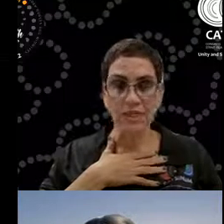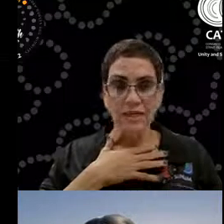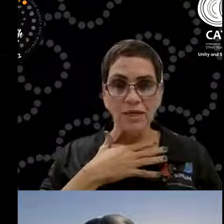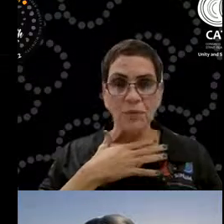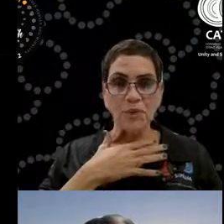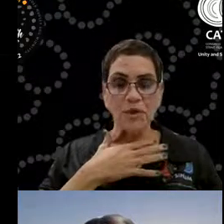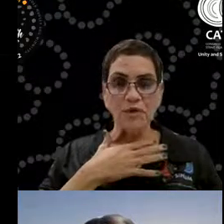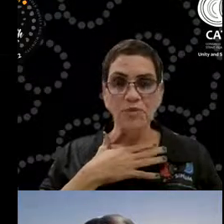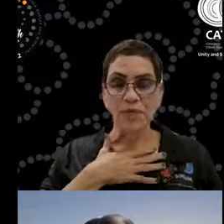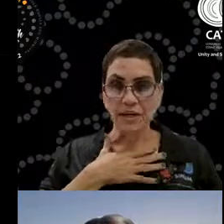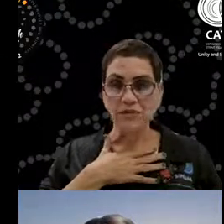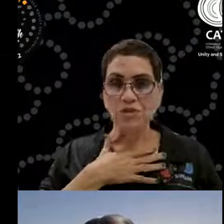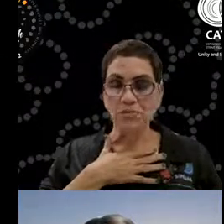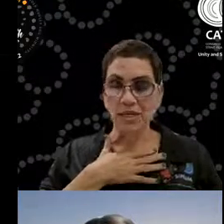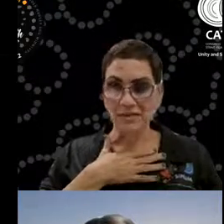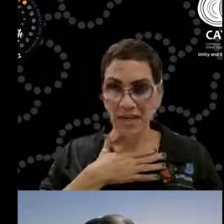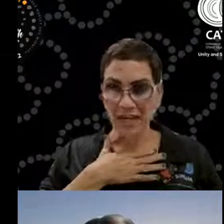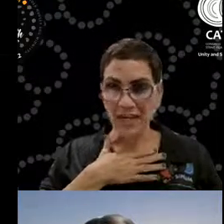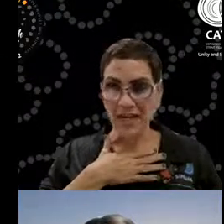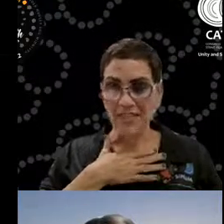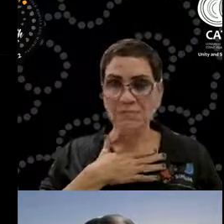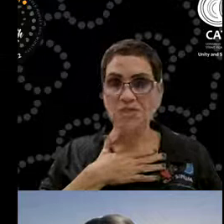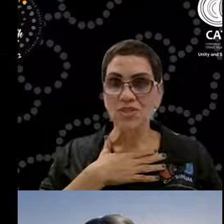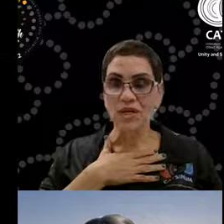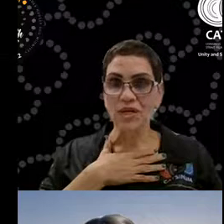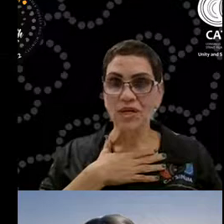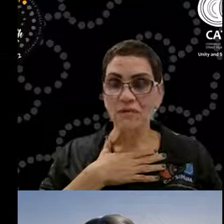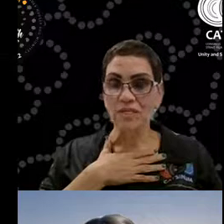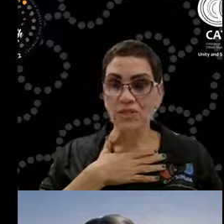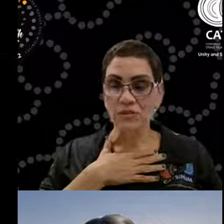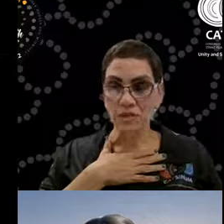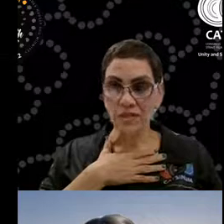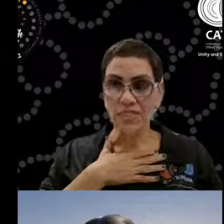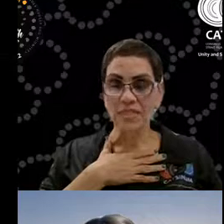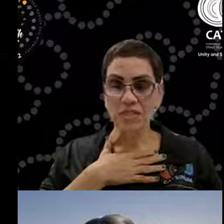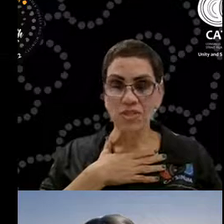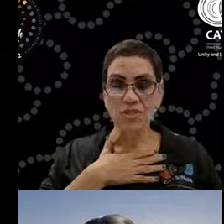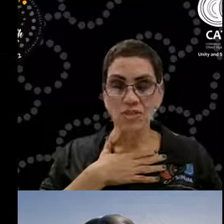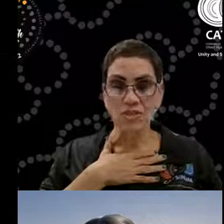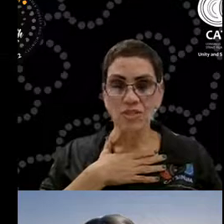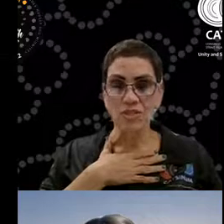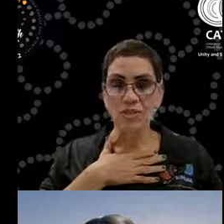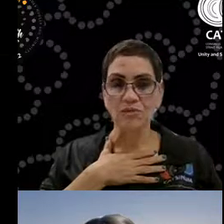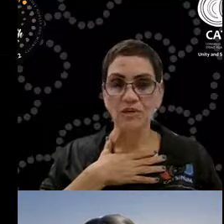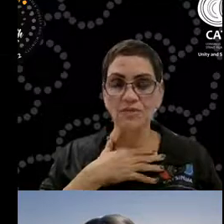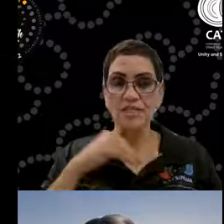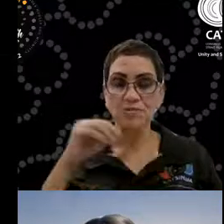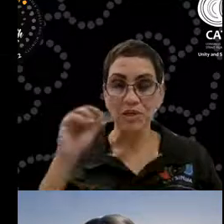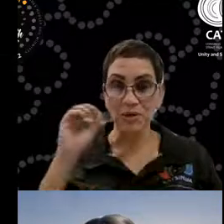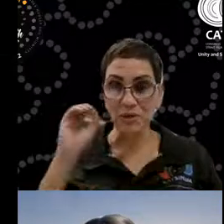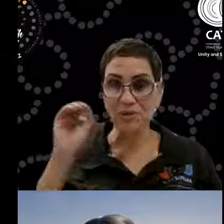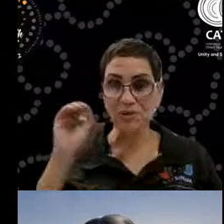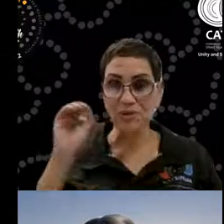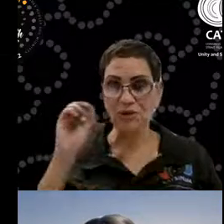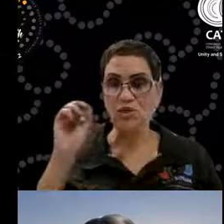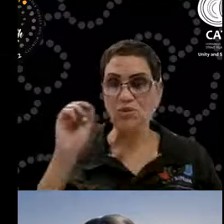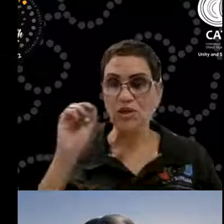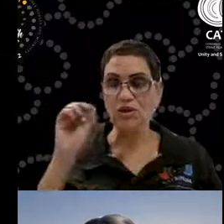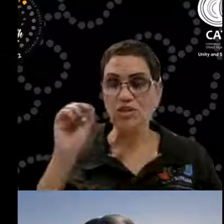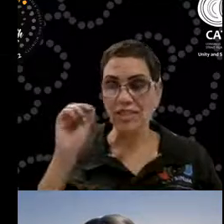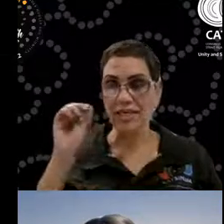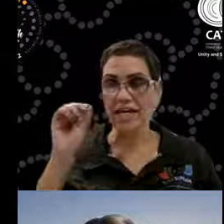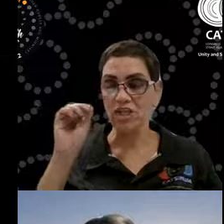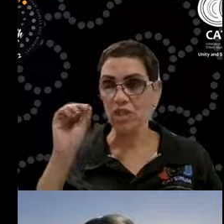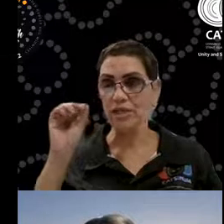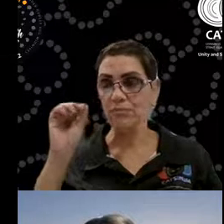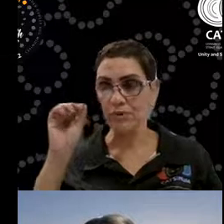on equity. We have to do better at demonstrating our reason to increase Indigenous nurses and midwives is because of the